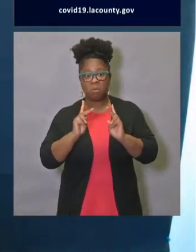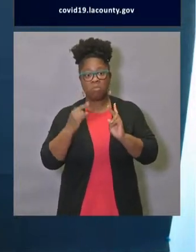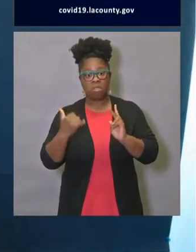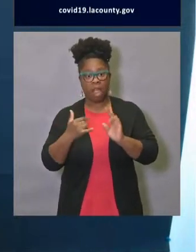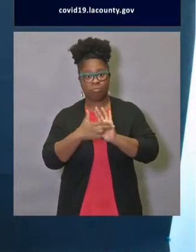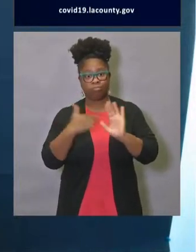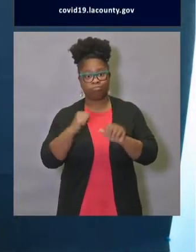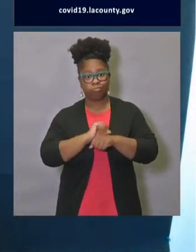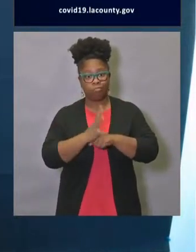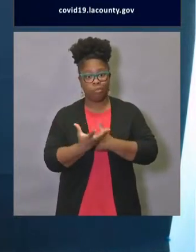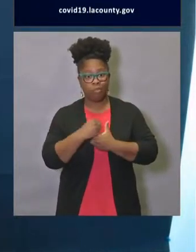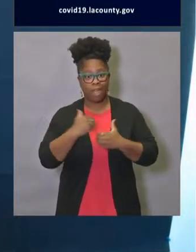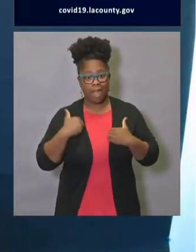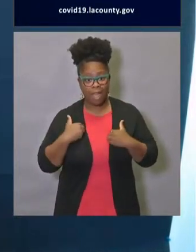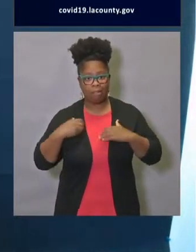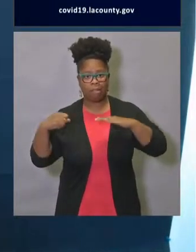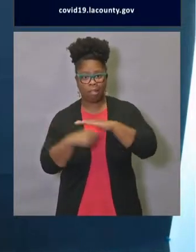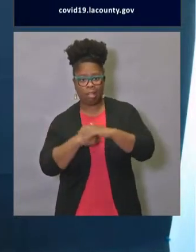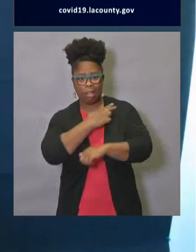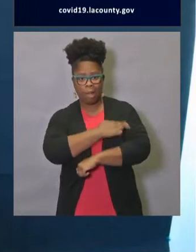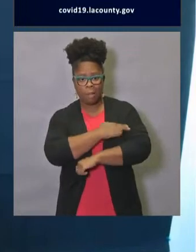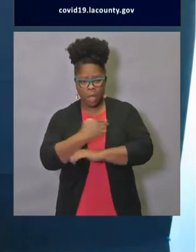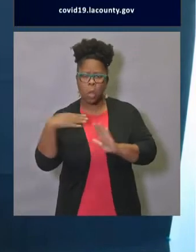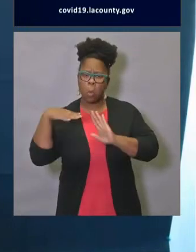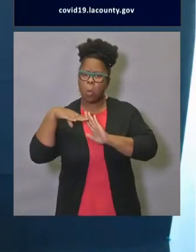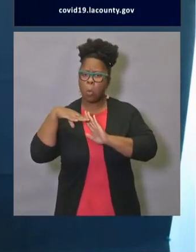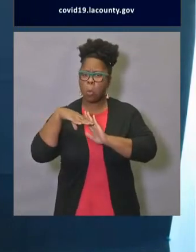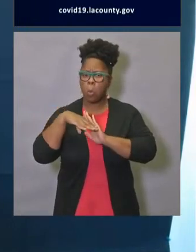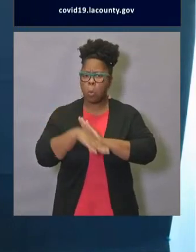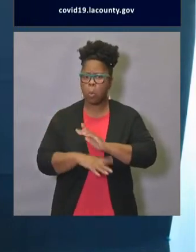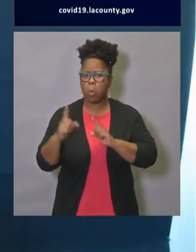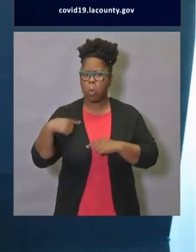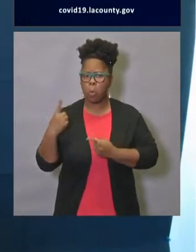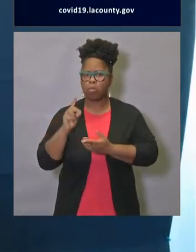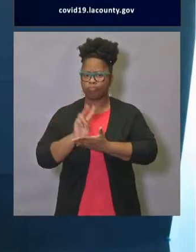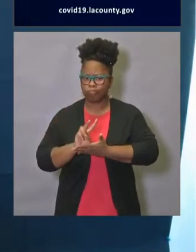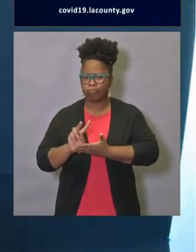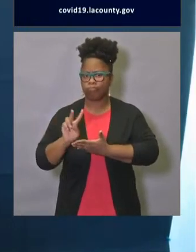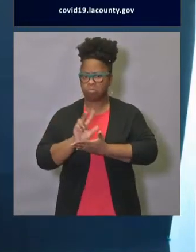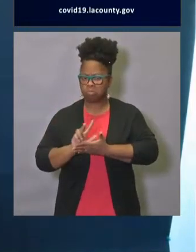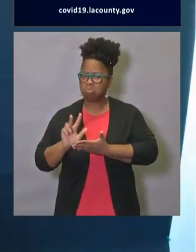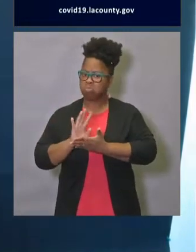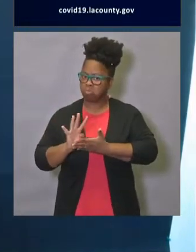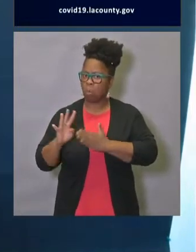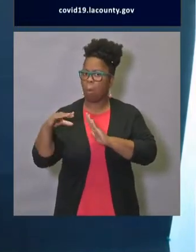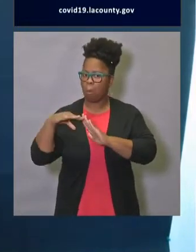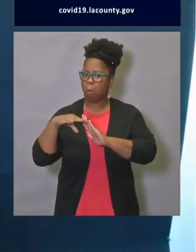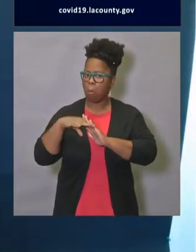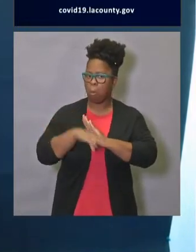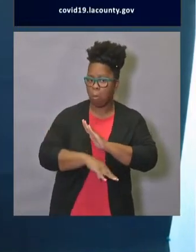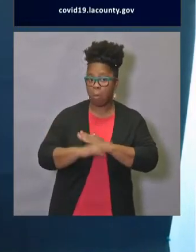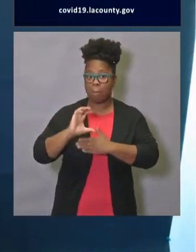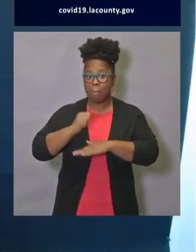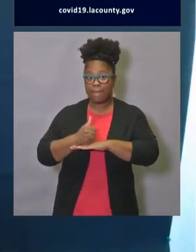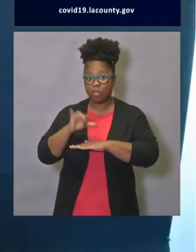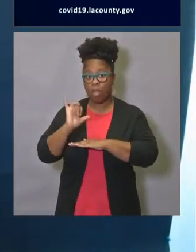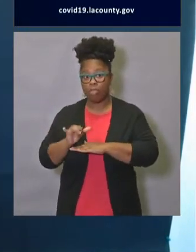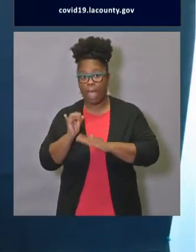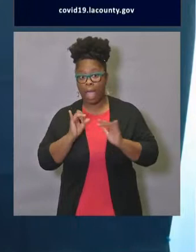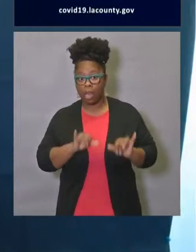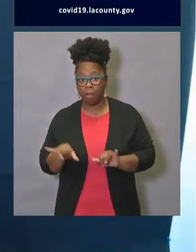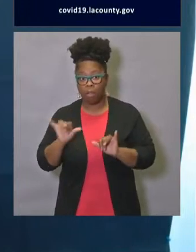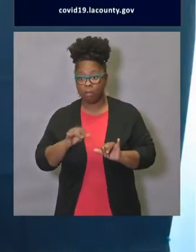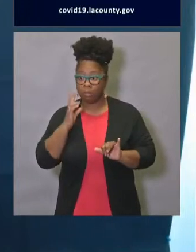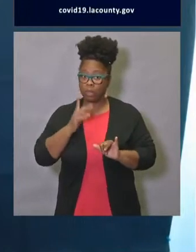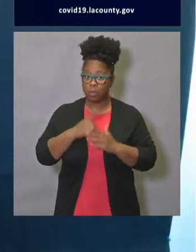does continue to fall, and we've seen that decline over the last several weeks. Based on the pattern of hospitalizations that we're seeing in the model